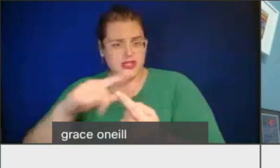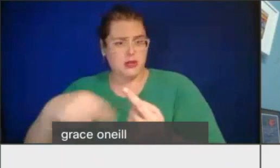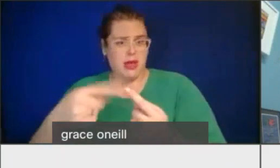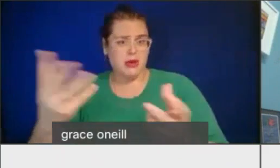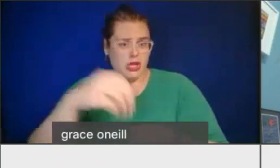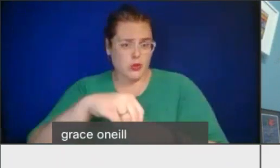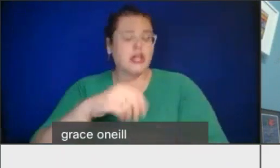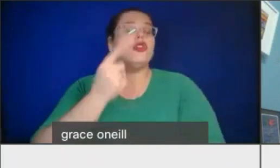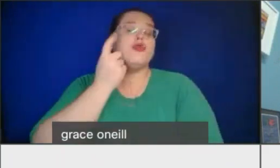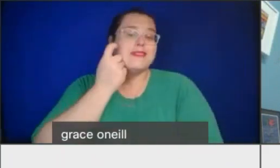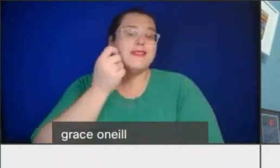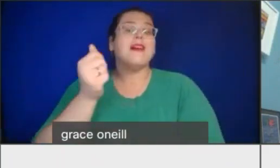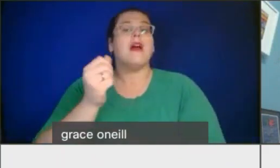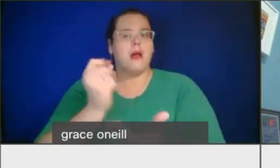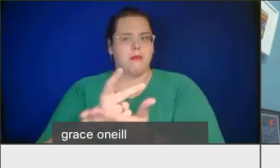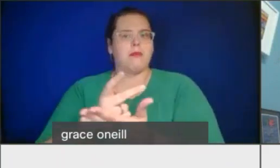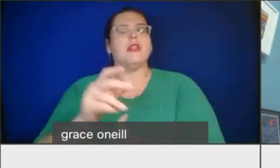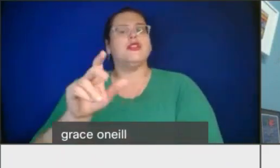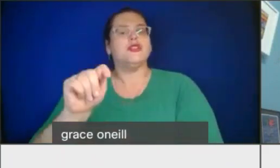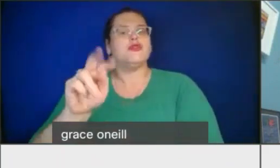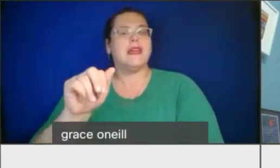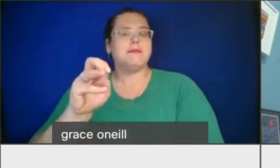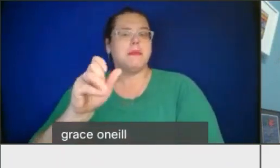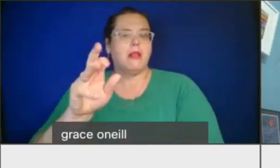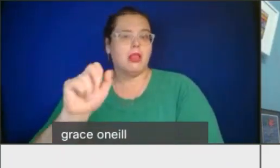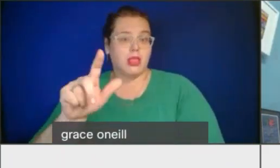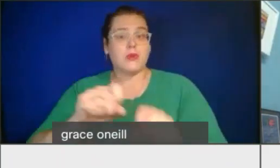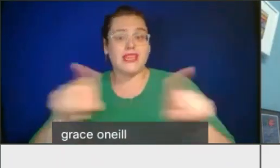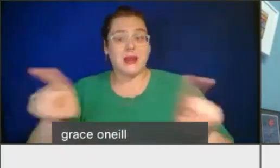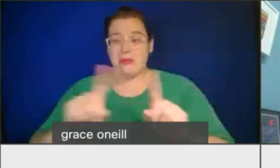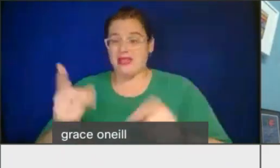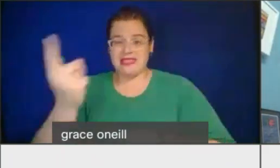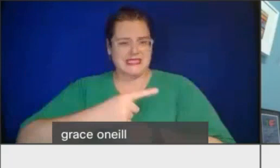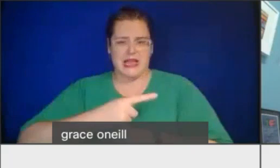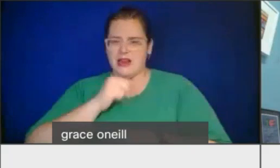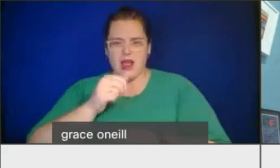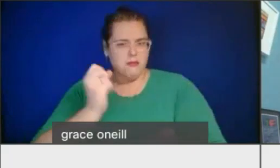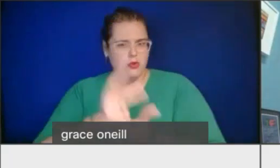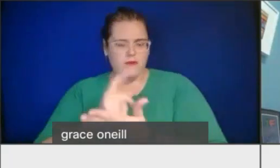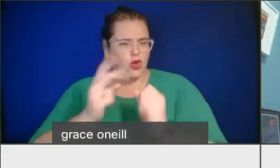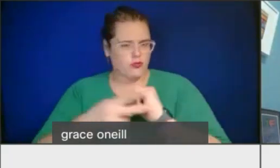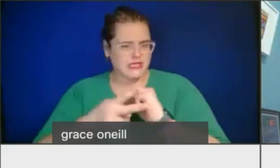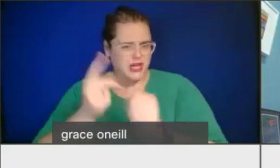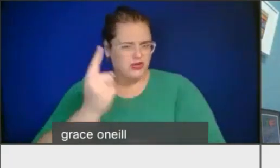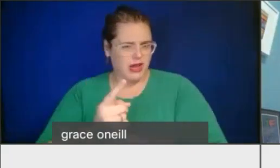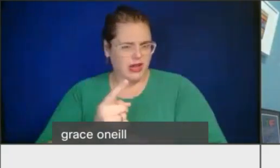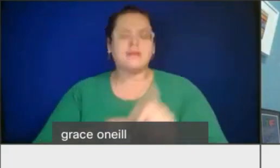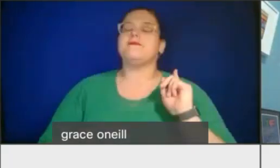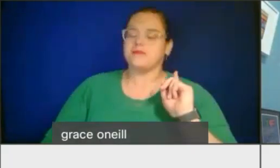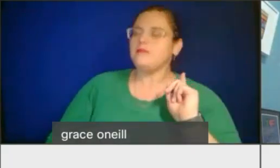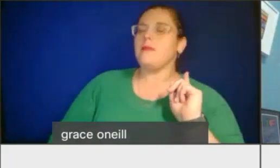think Day is approved to bill the retainer. That's absolutely right. They included retainer rates